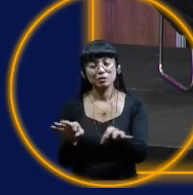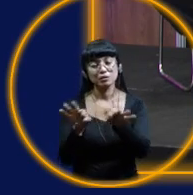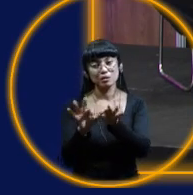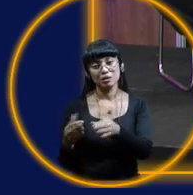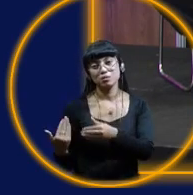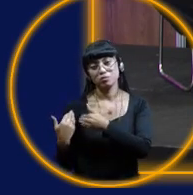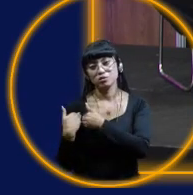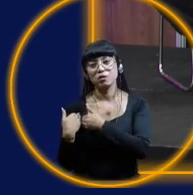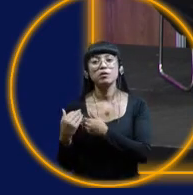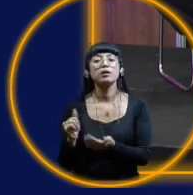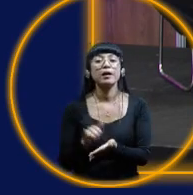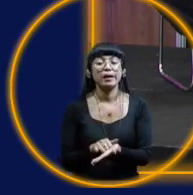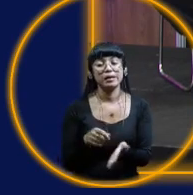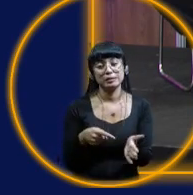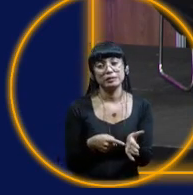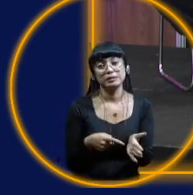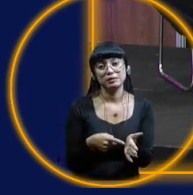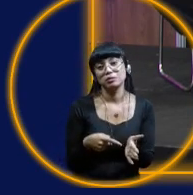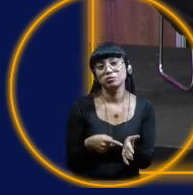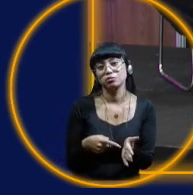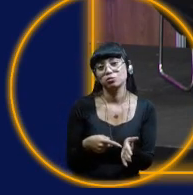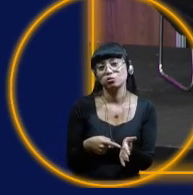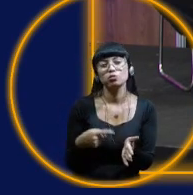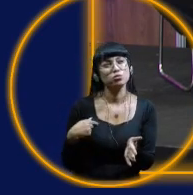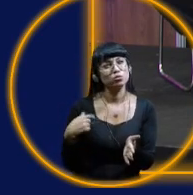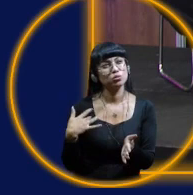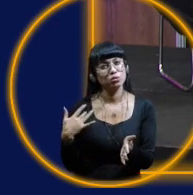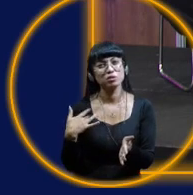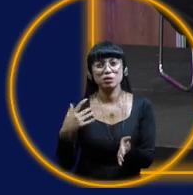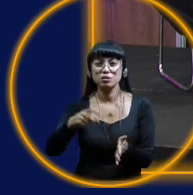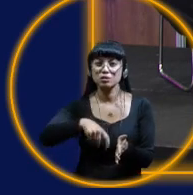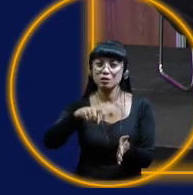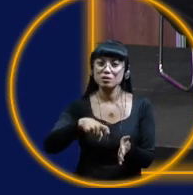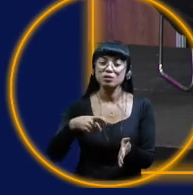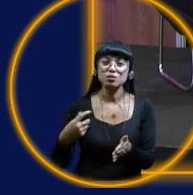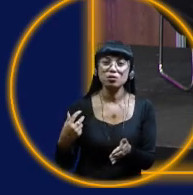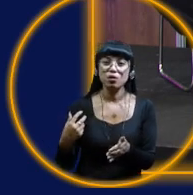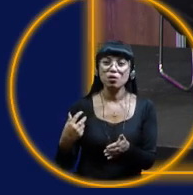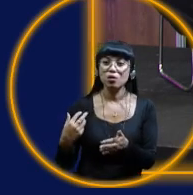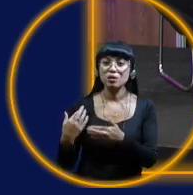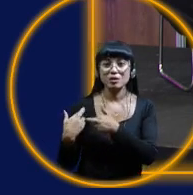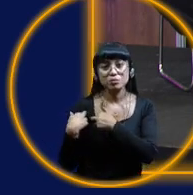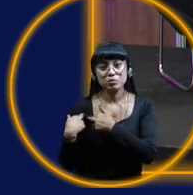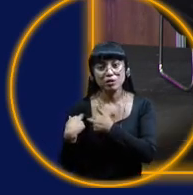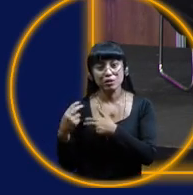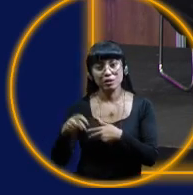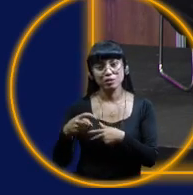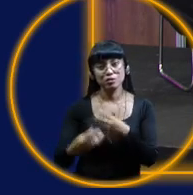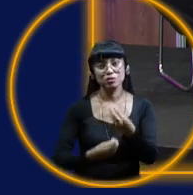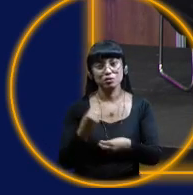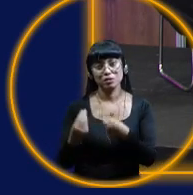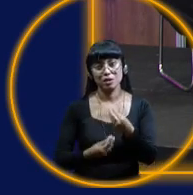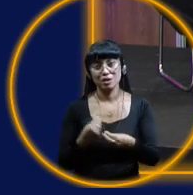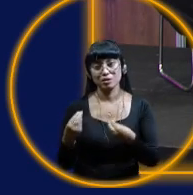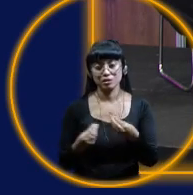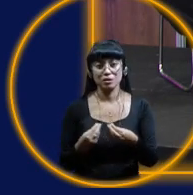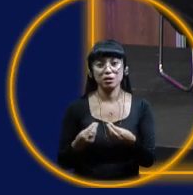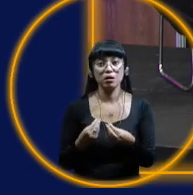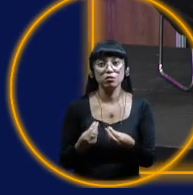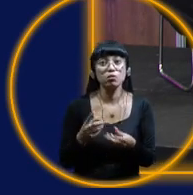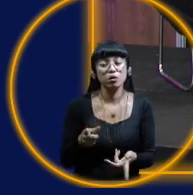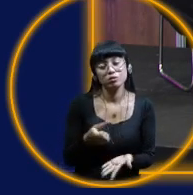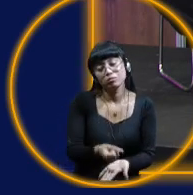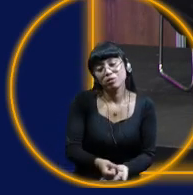I made the accountability possible by being like, I'm doing this publicly, has really helped me stick to